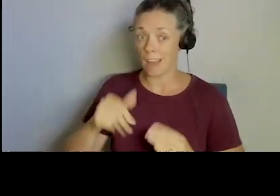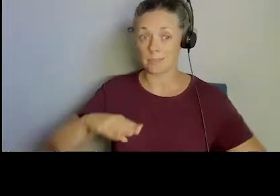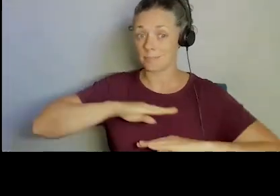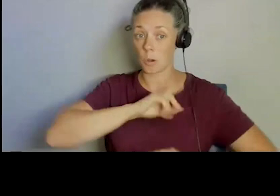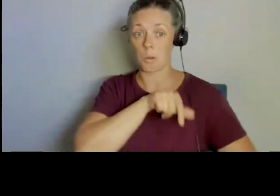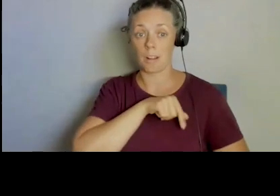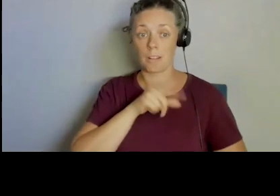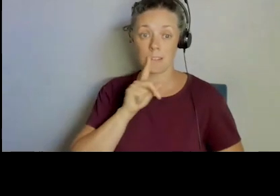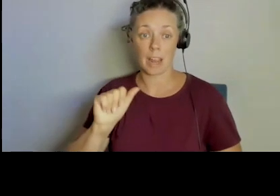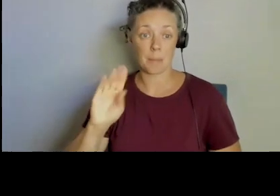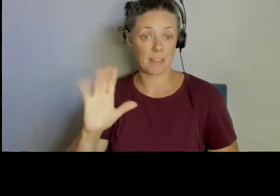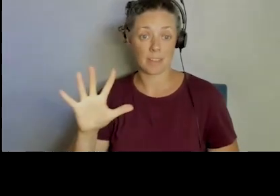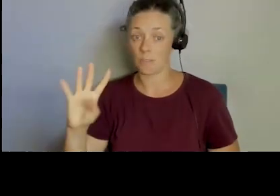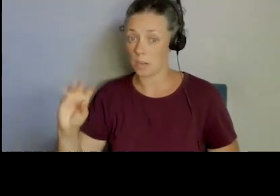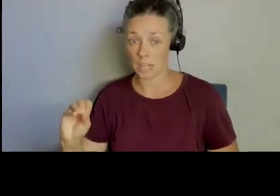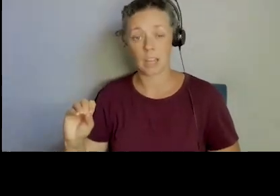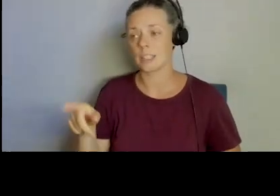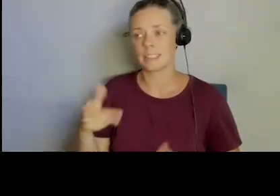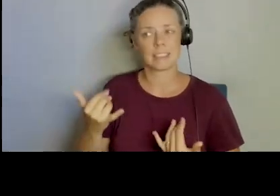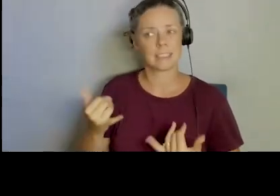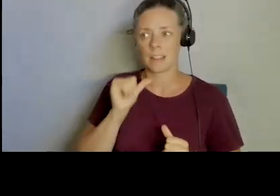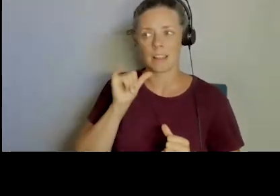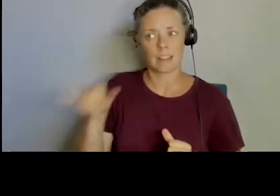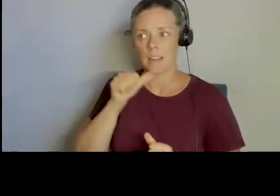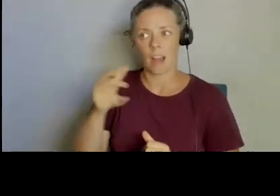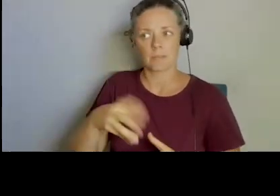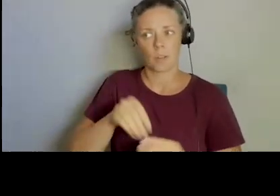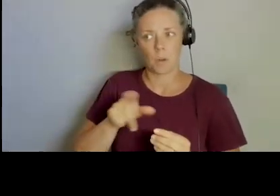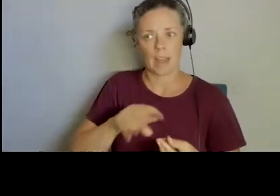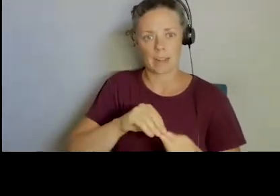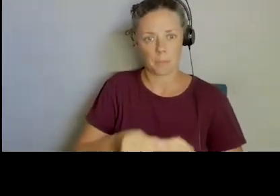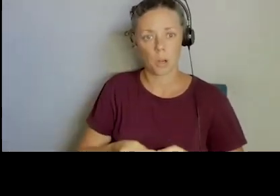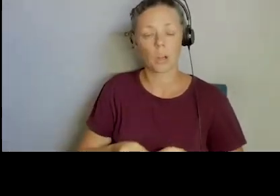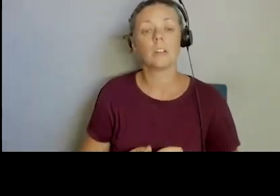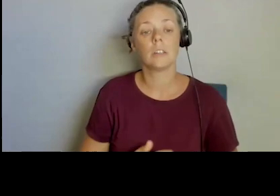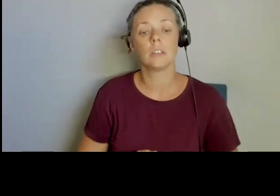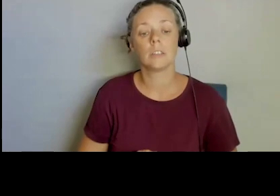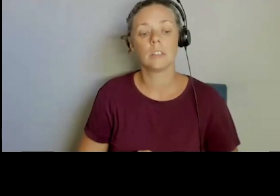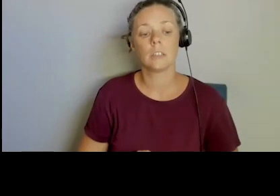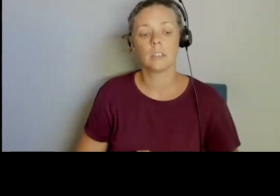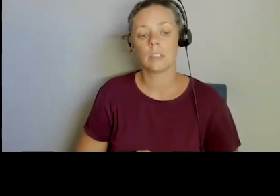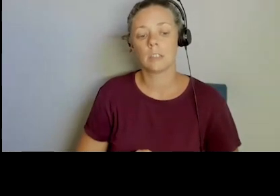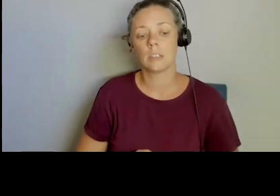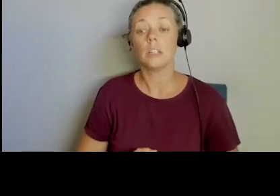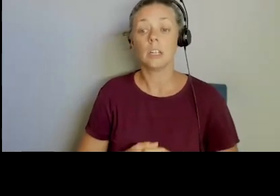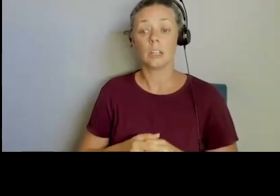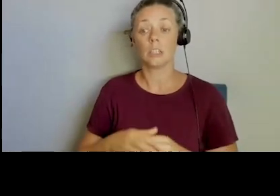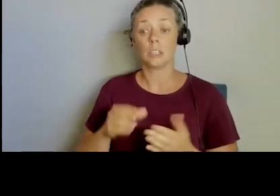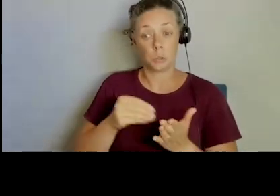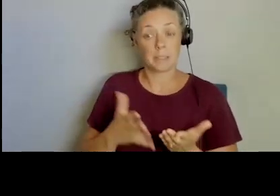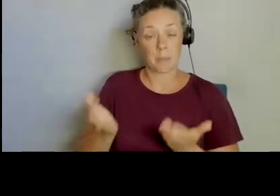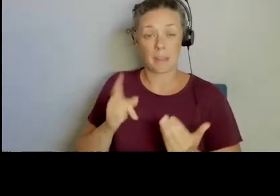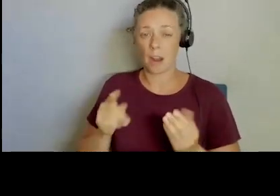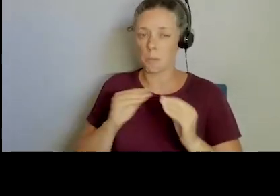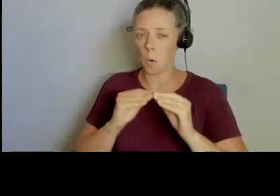who is still not in that number. Students who are asylum refugee, there's not part of those